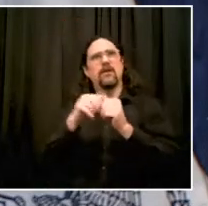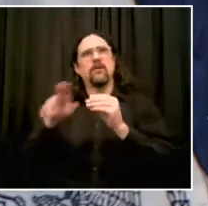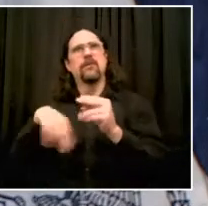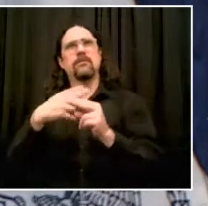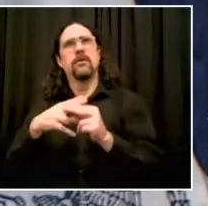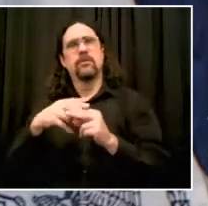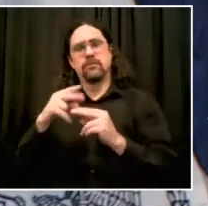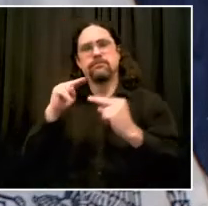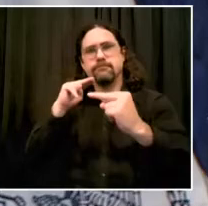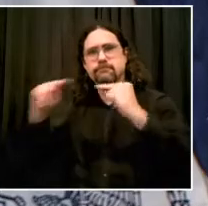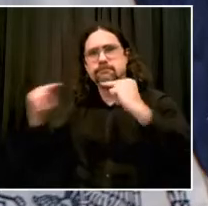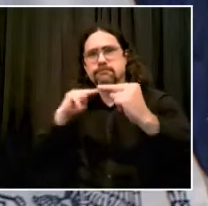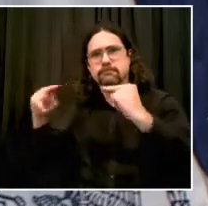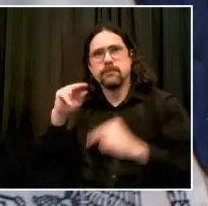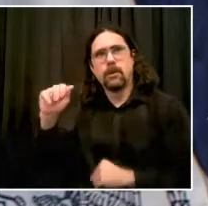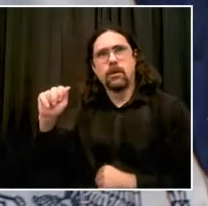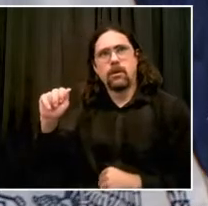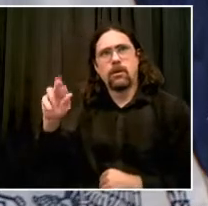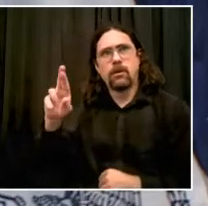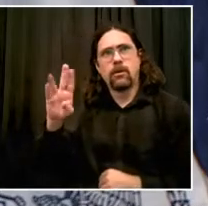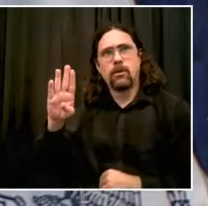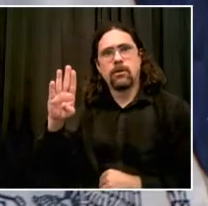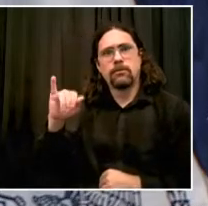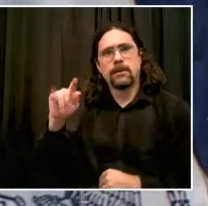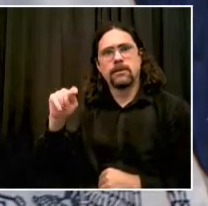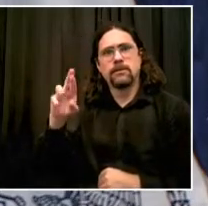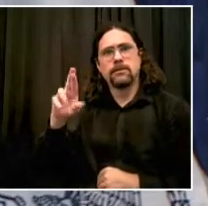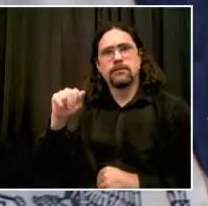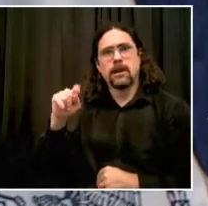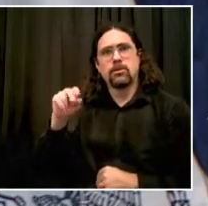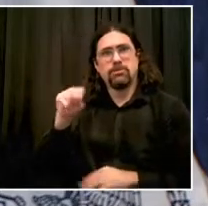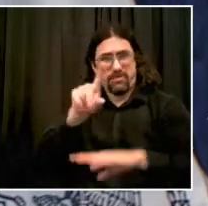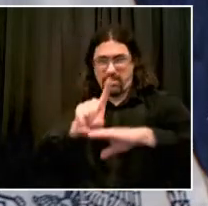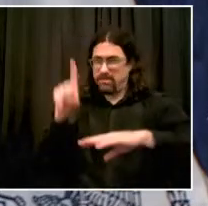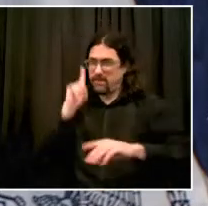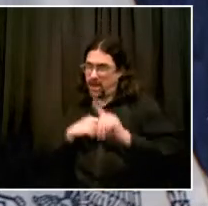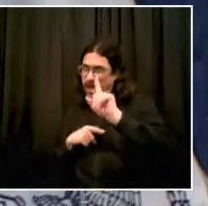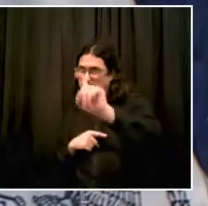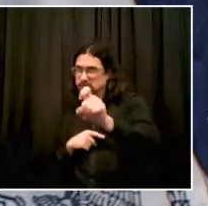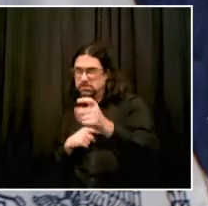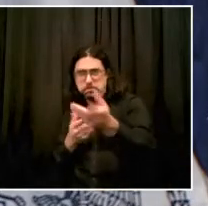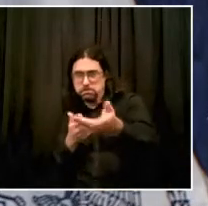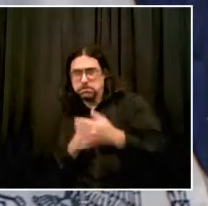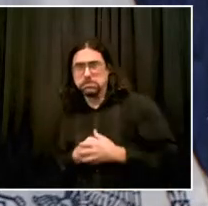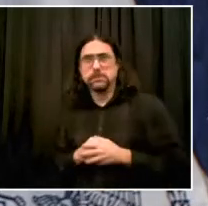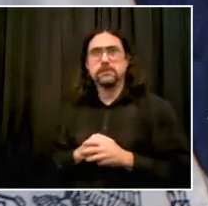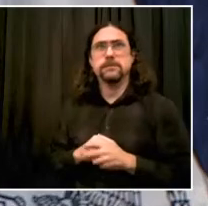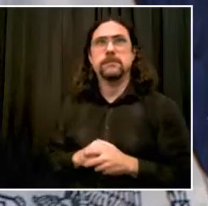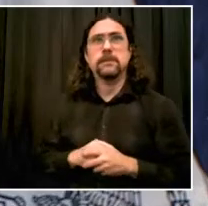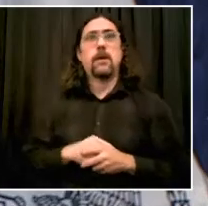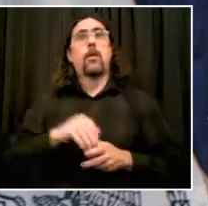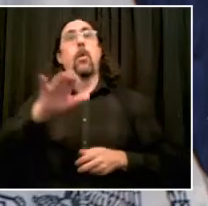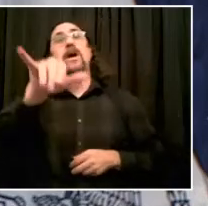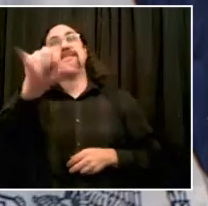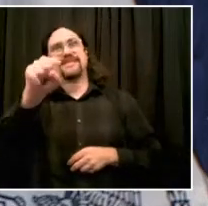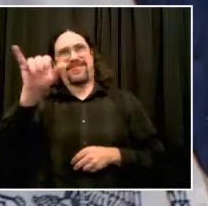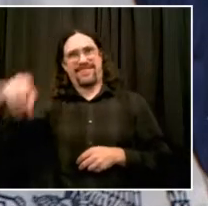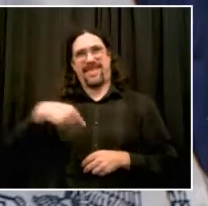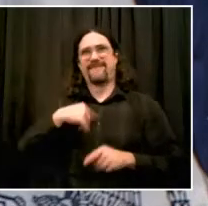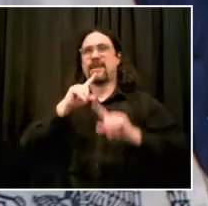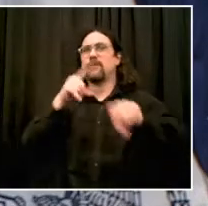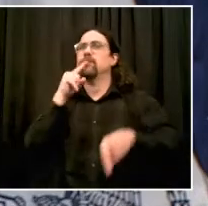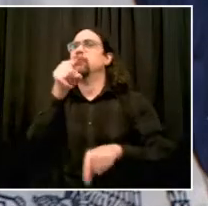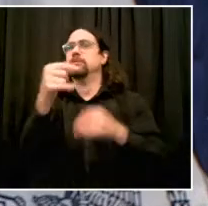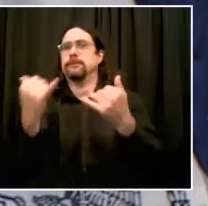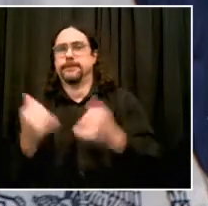what we've seen when we look at the piece of legislation you referred to is there are real questions about how much it